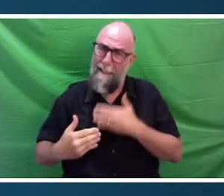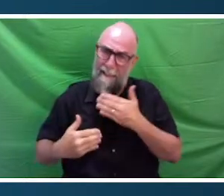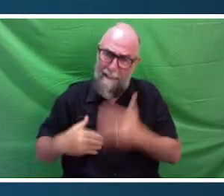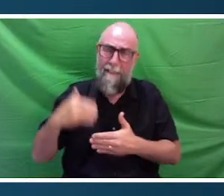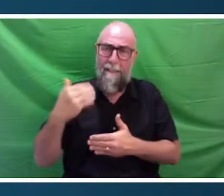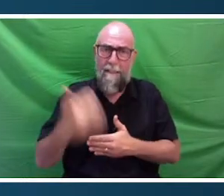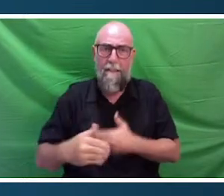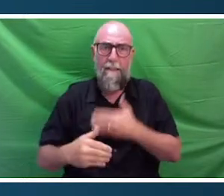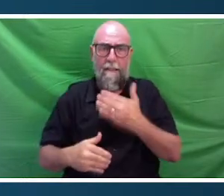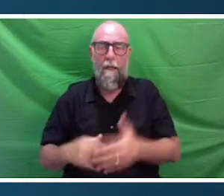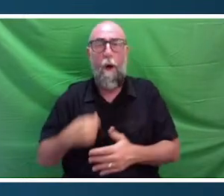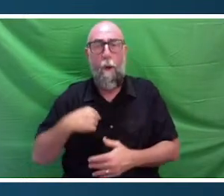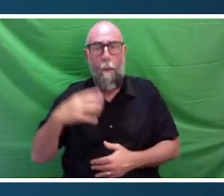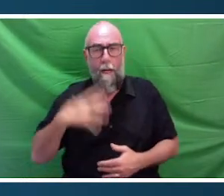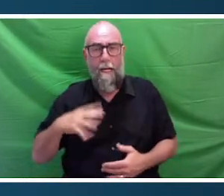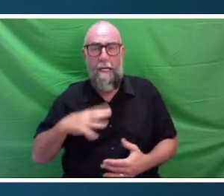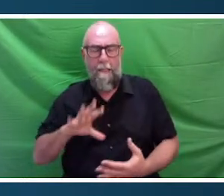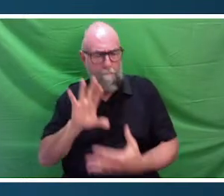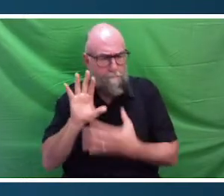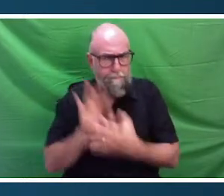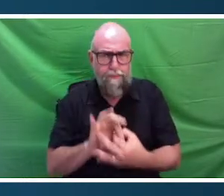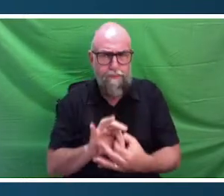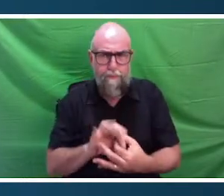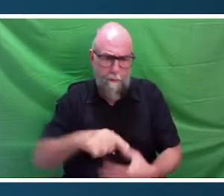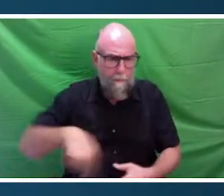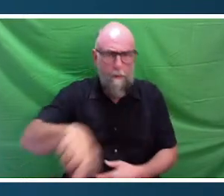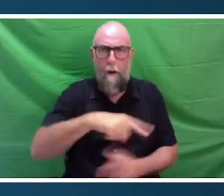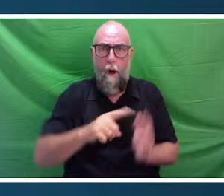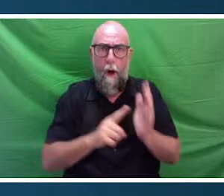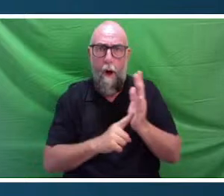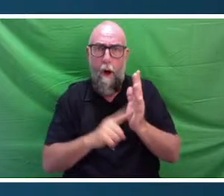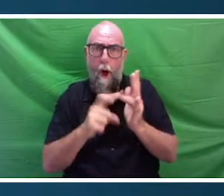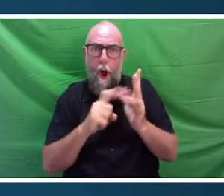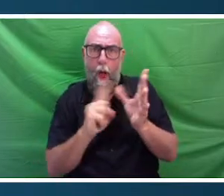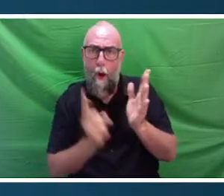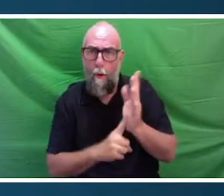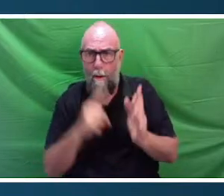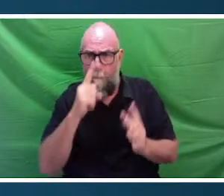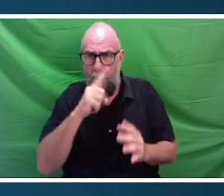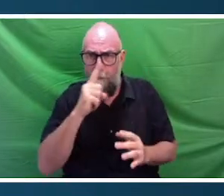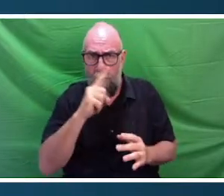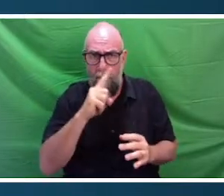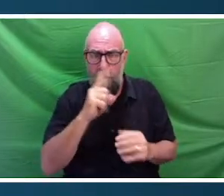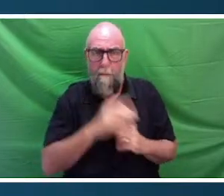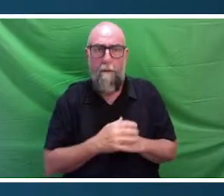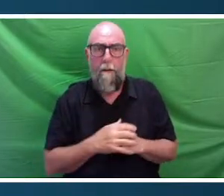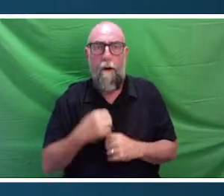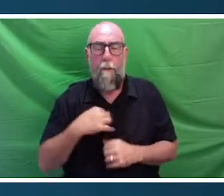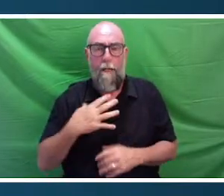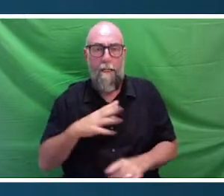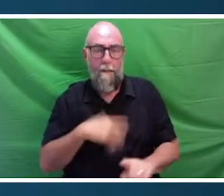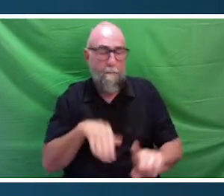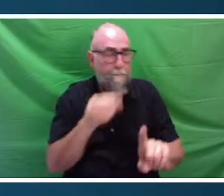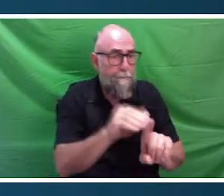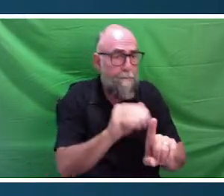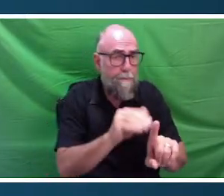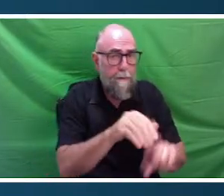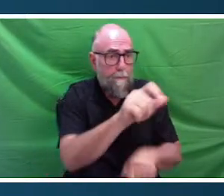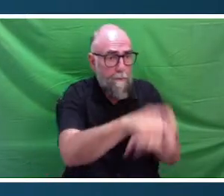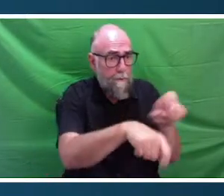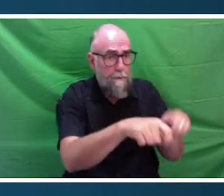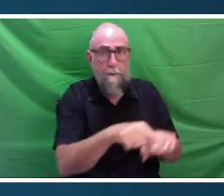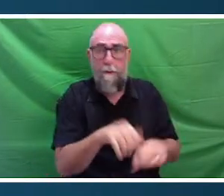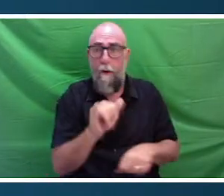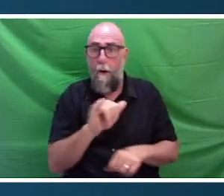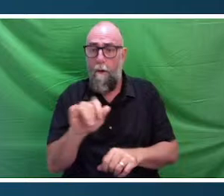truly engaging with local actors. And by local actors, I mean individuals, families, and local